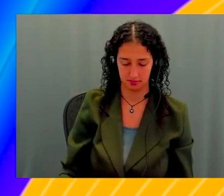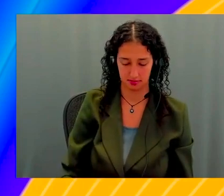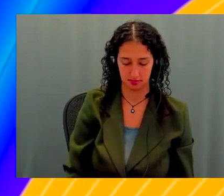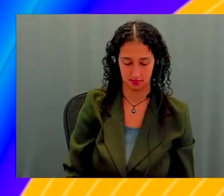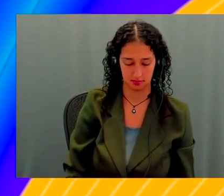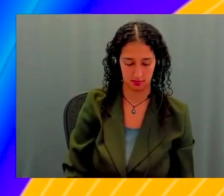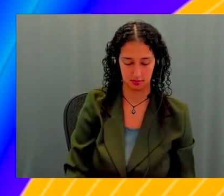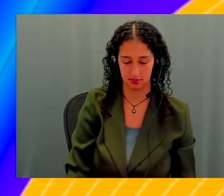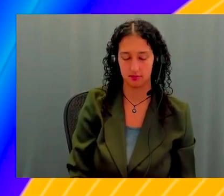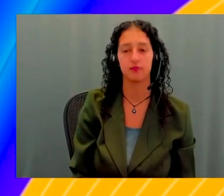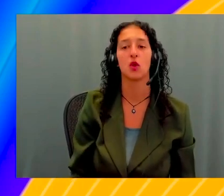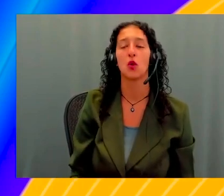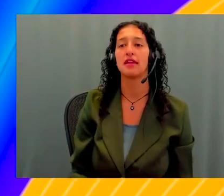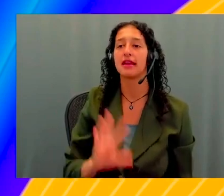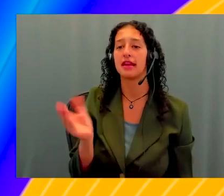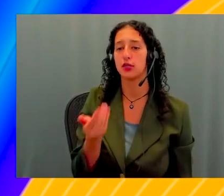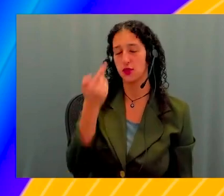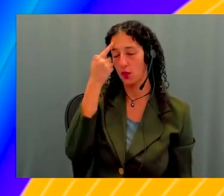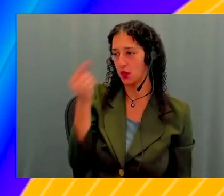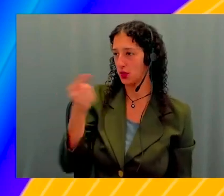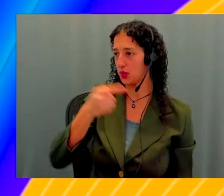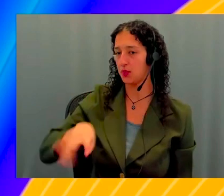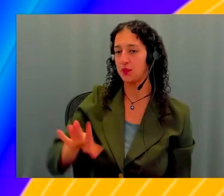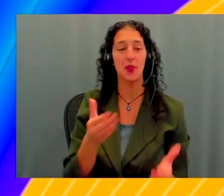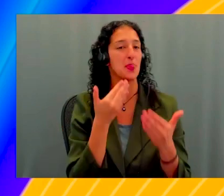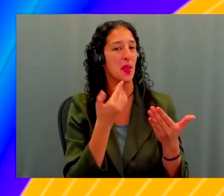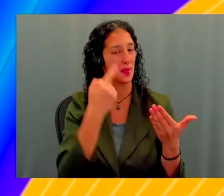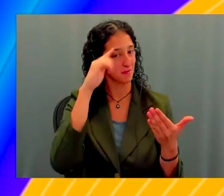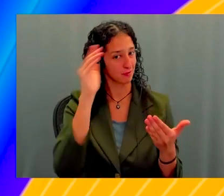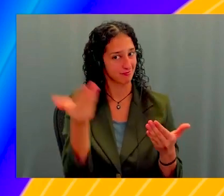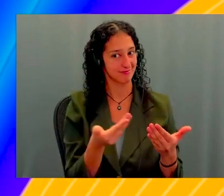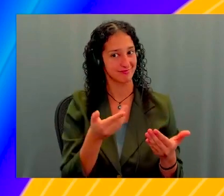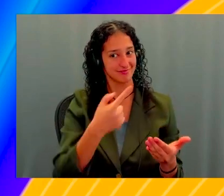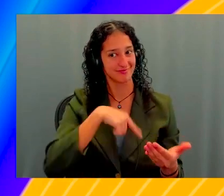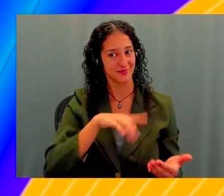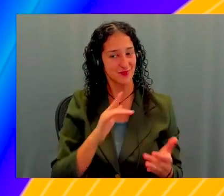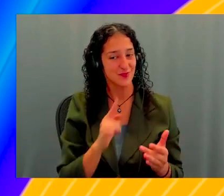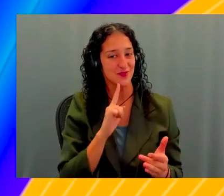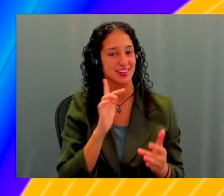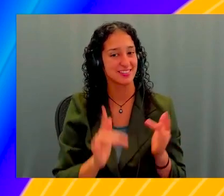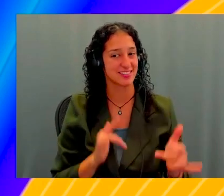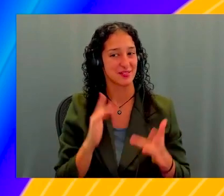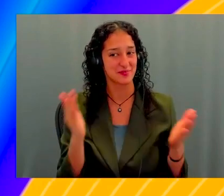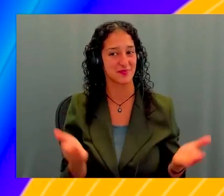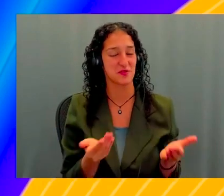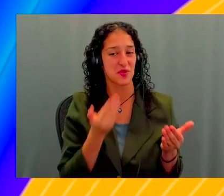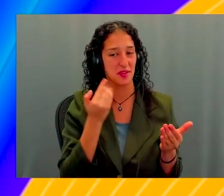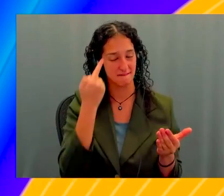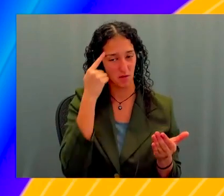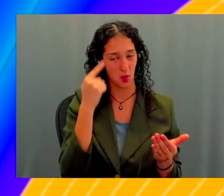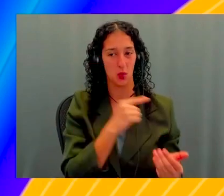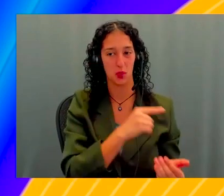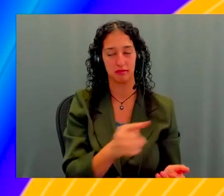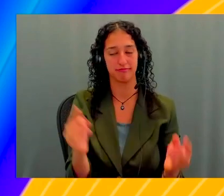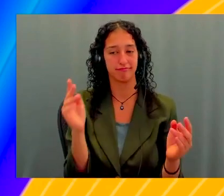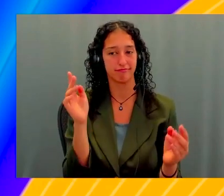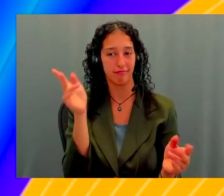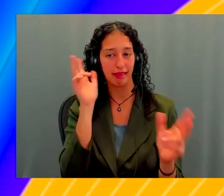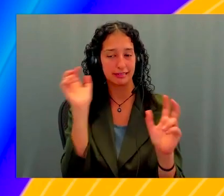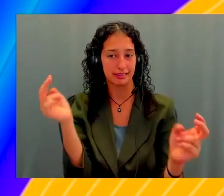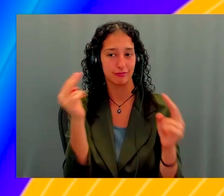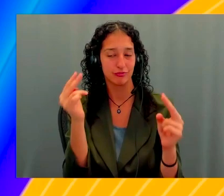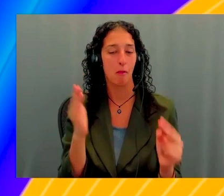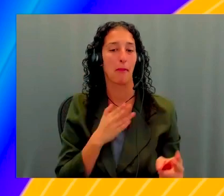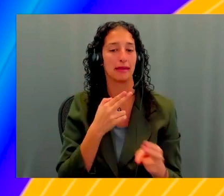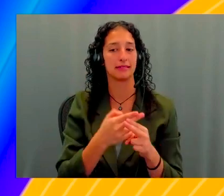Krikey. Thank you so much for having us, Jillian. We're very excited to be here, and thank you all for listening in. We're the founders of Krikey. My name is